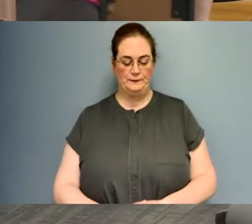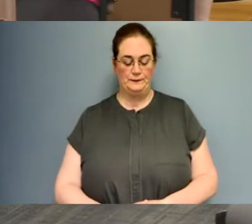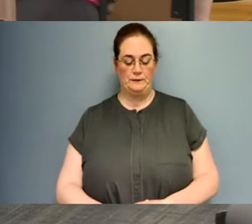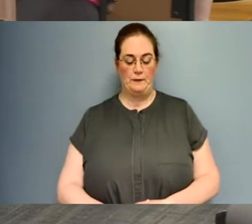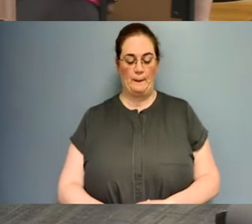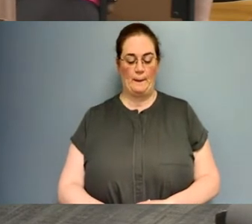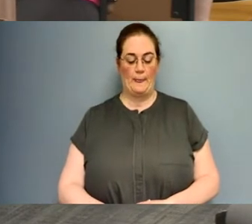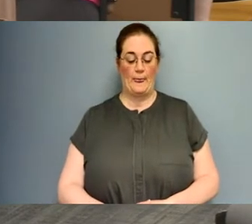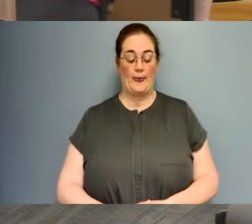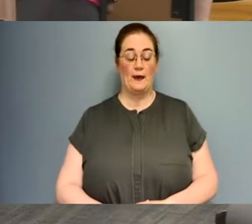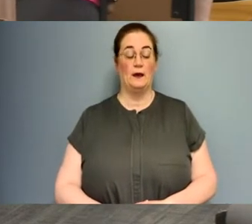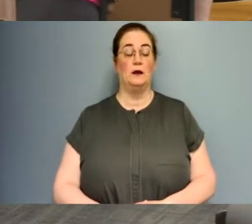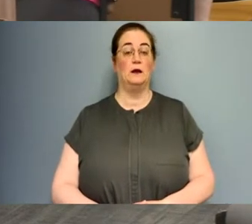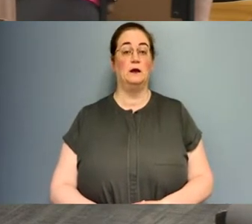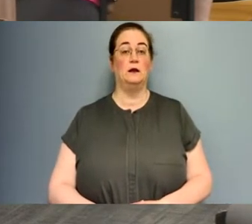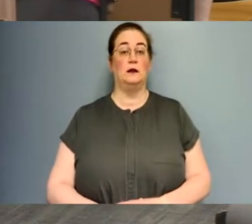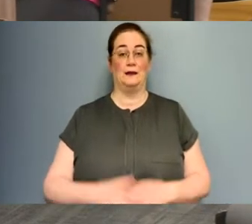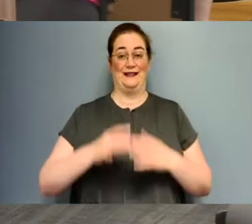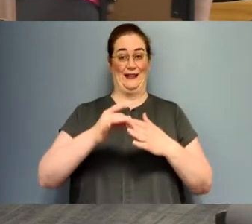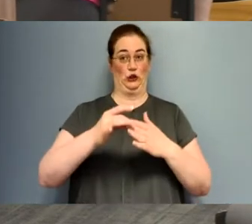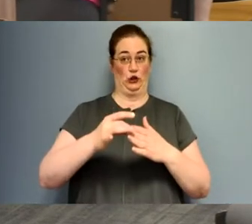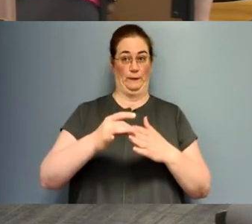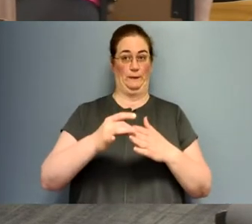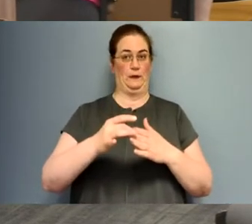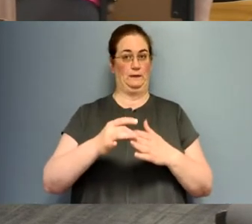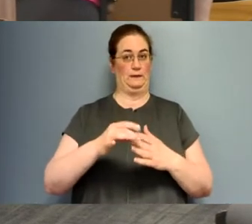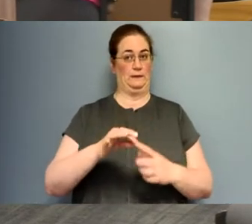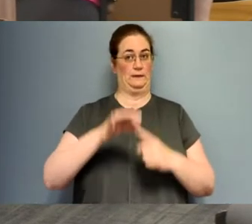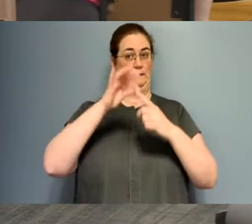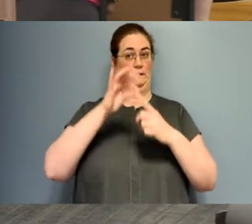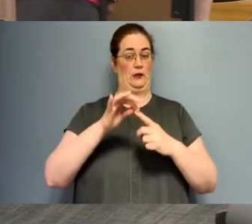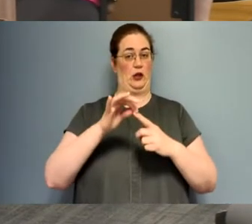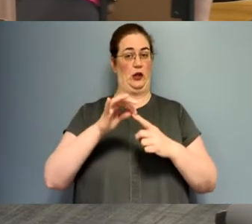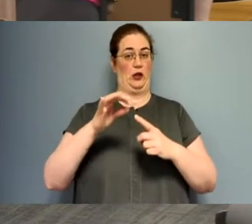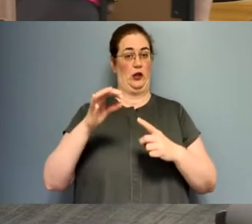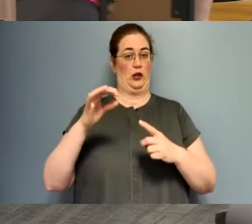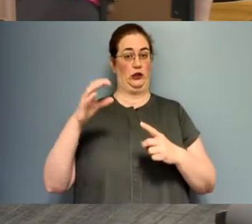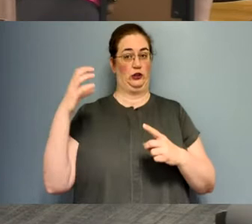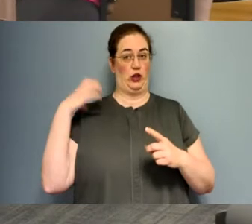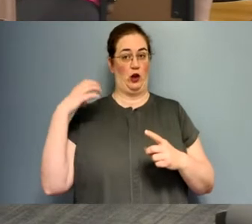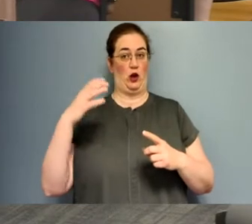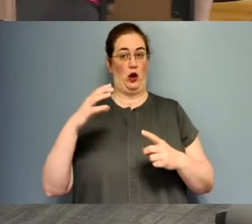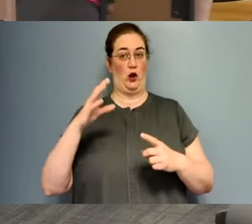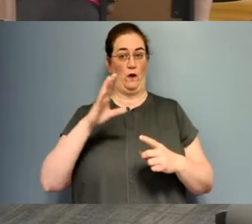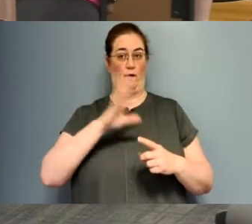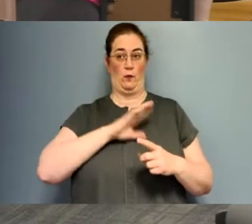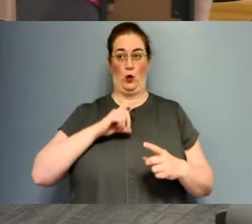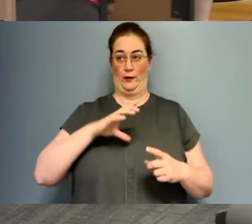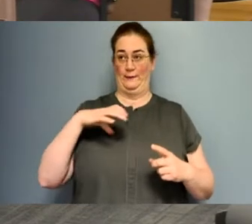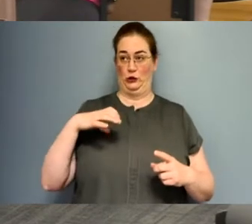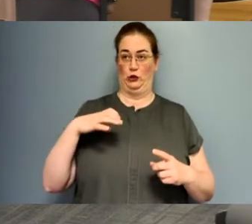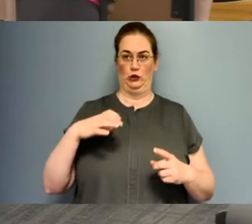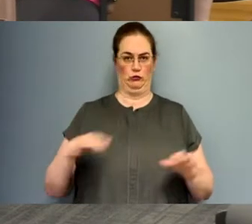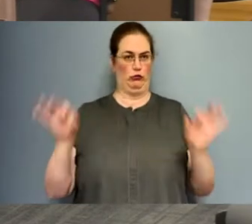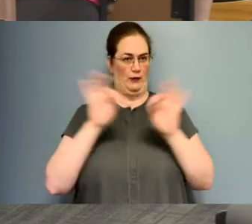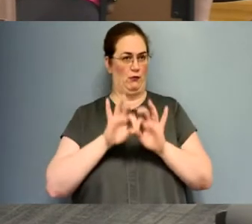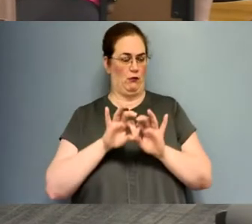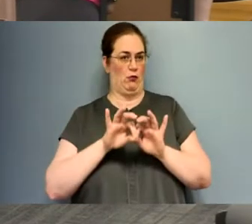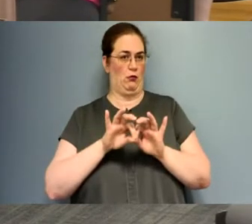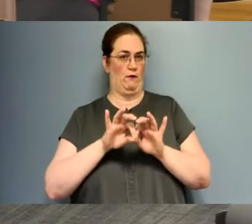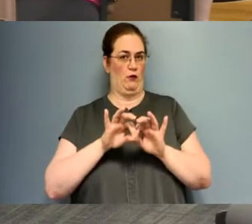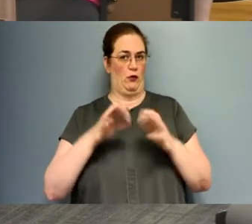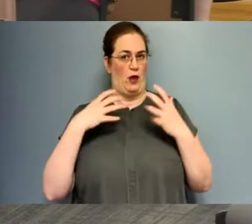Leadership from, and in particular, the chair of the Board of Commissioners, but all three of you, is critical, right, to the good, healthy functioning of the